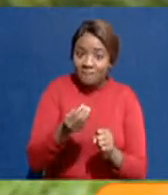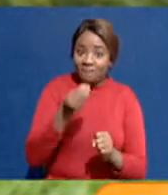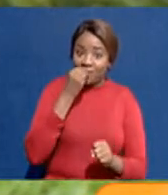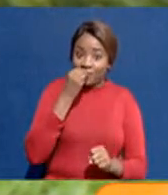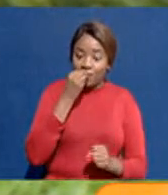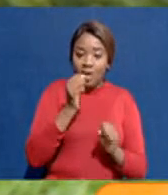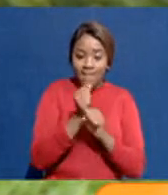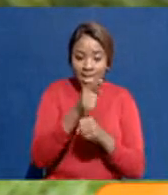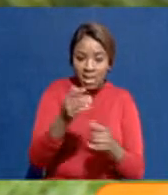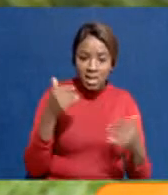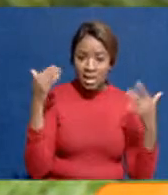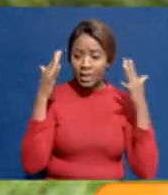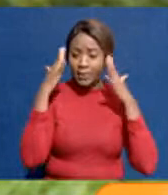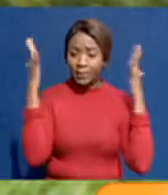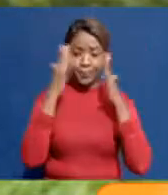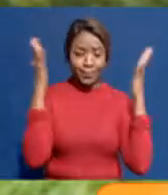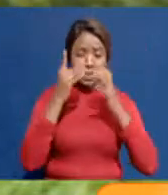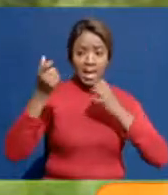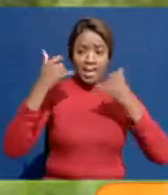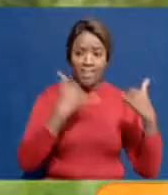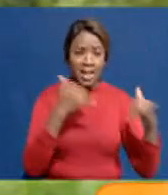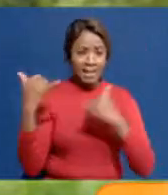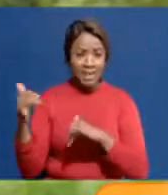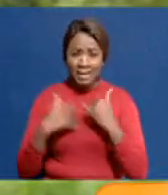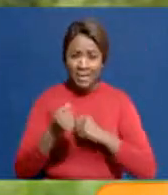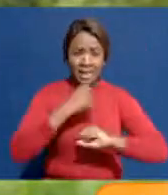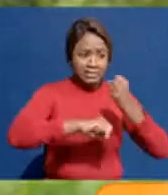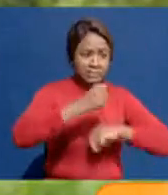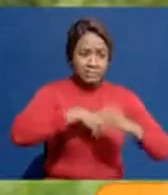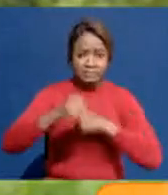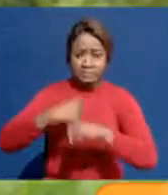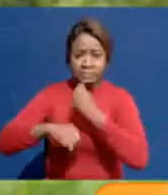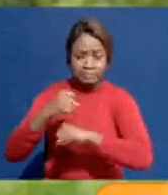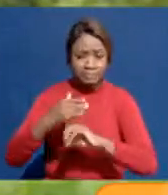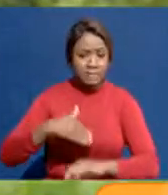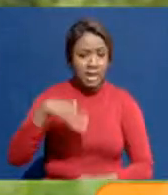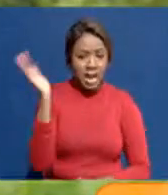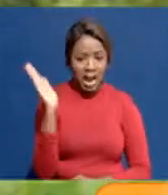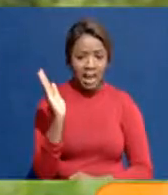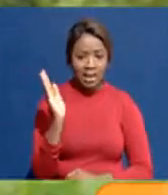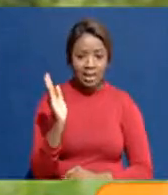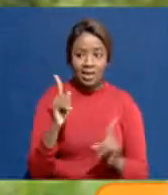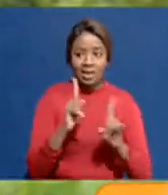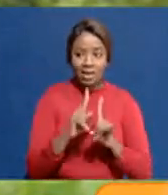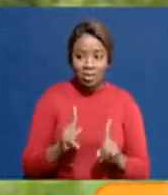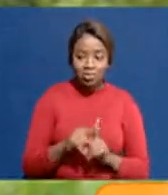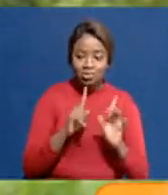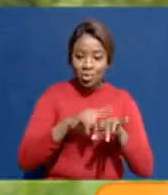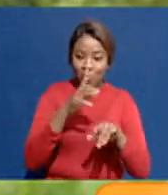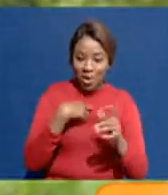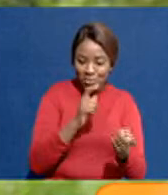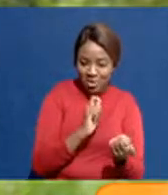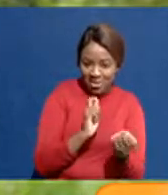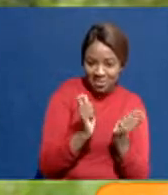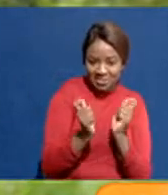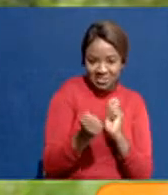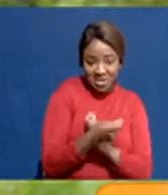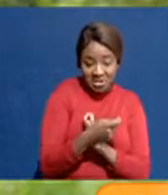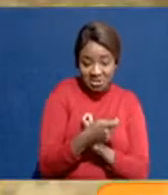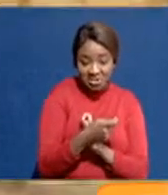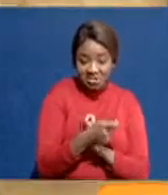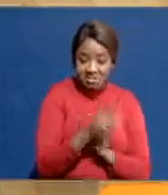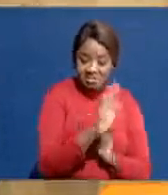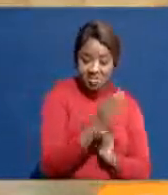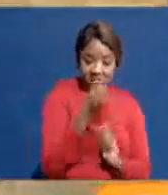in many persons with autism. Actually, as we speak, we adapted his diet. We eat what he